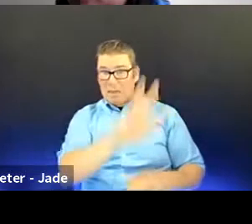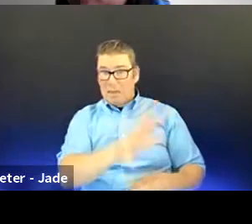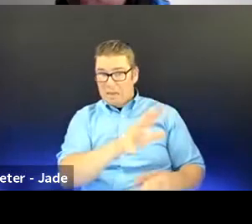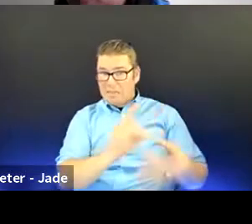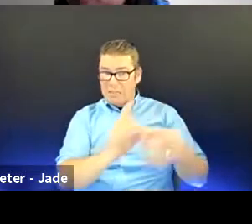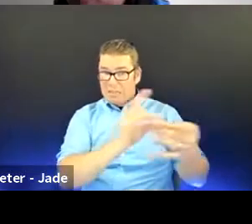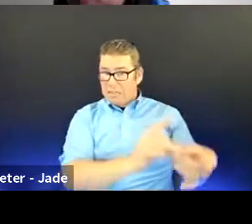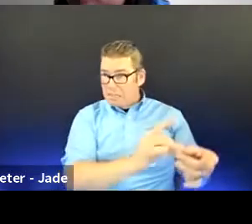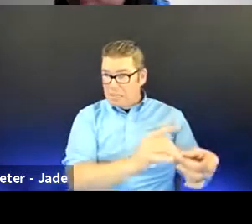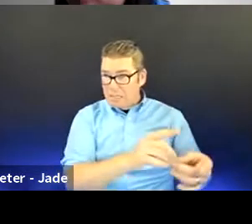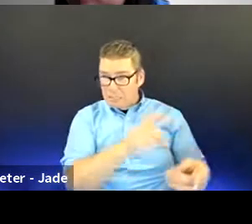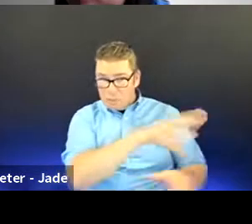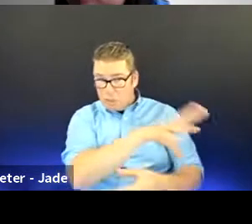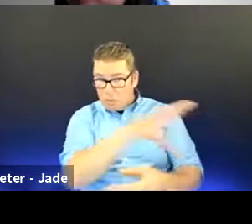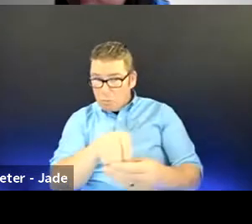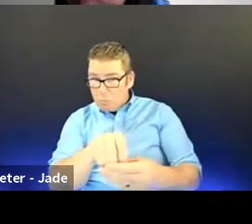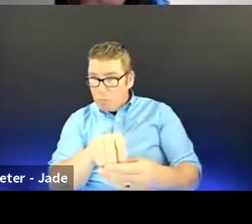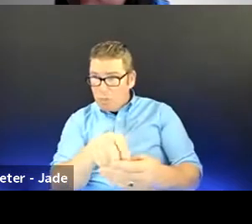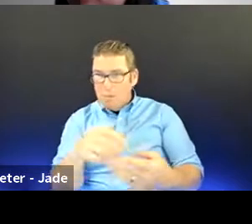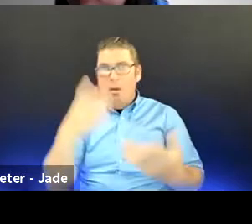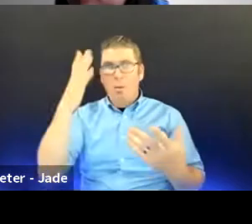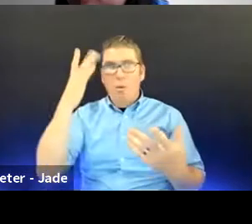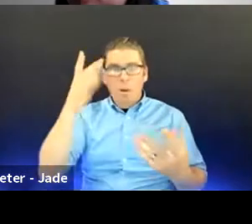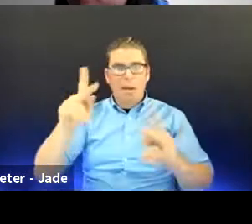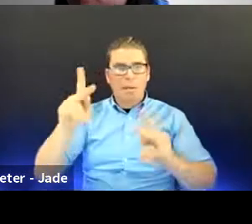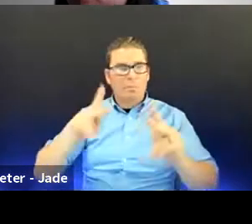it takes everyone. Case in point, I saw